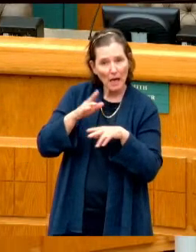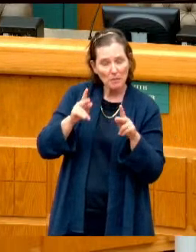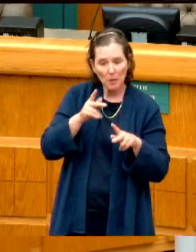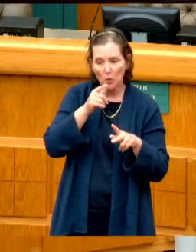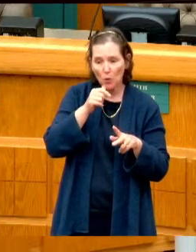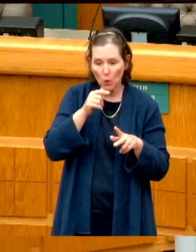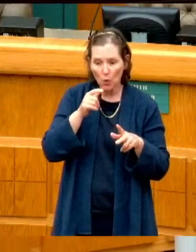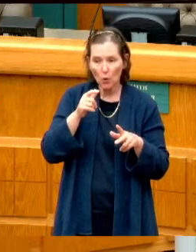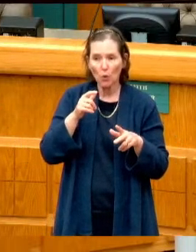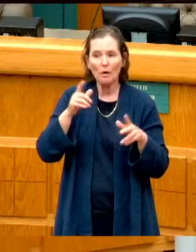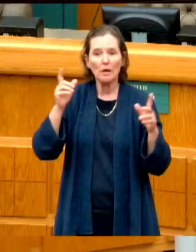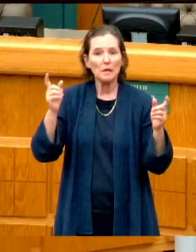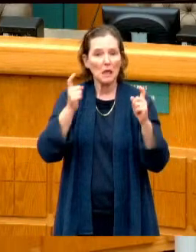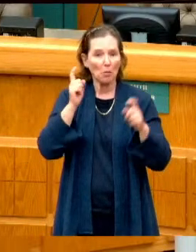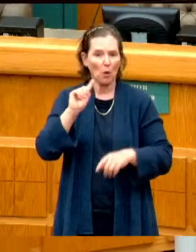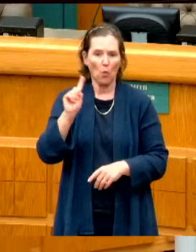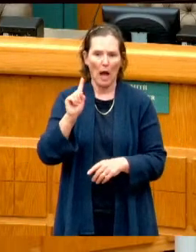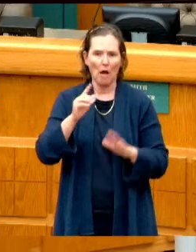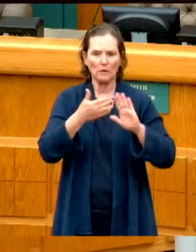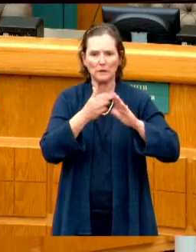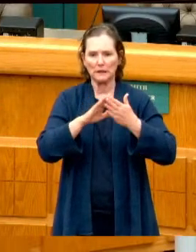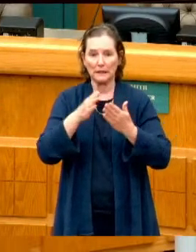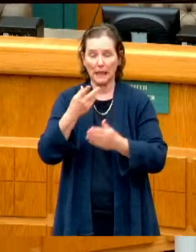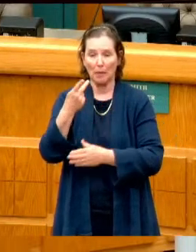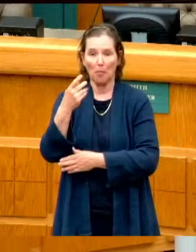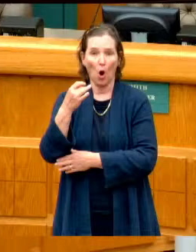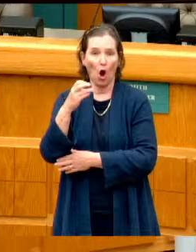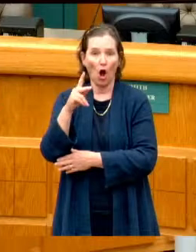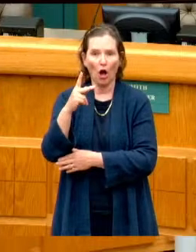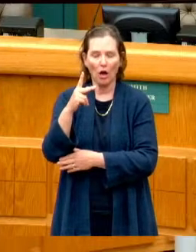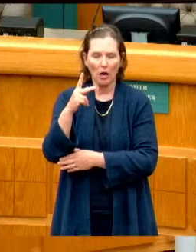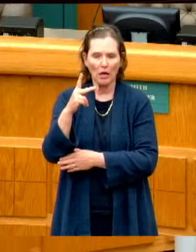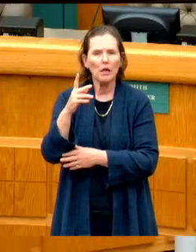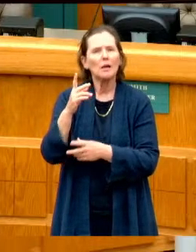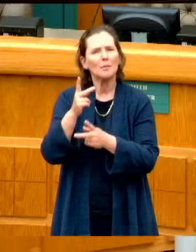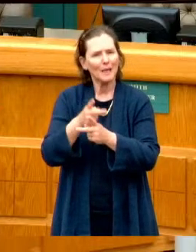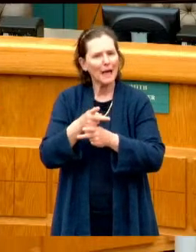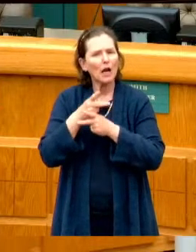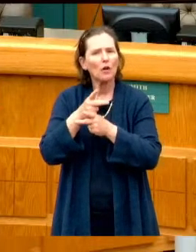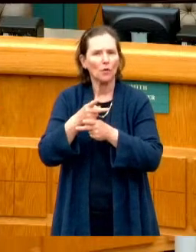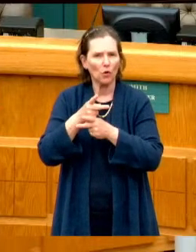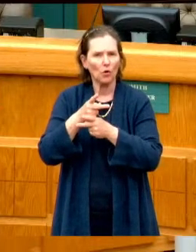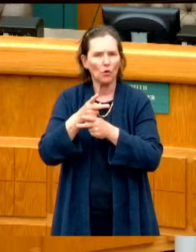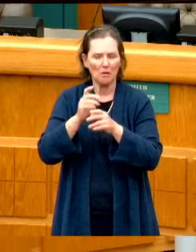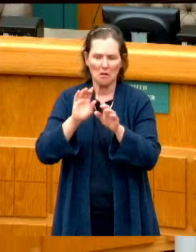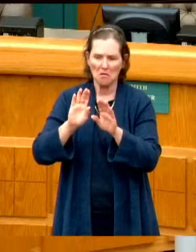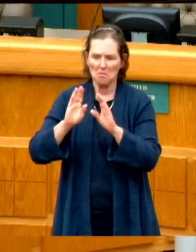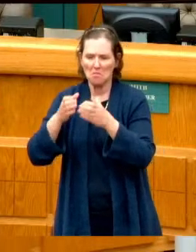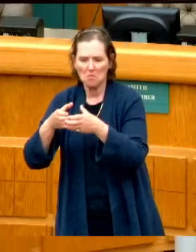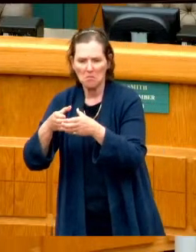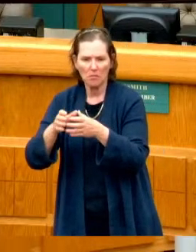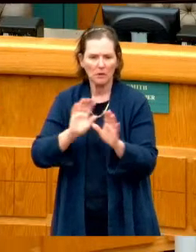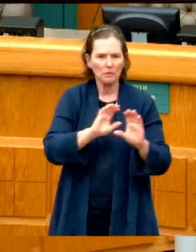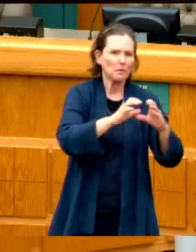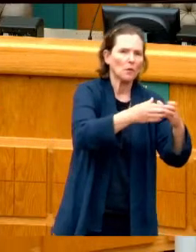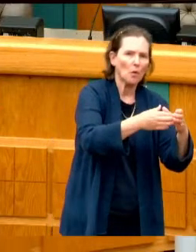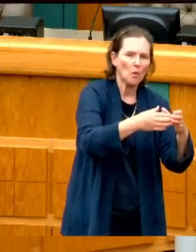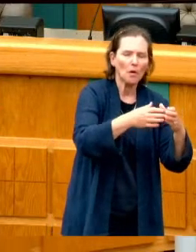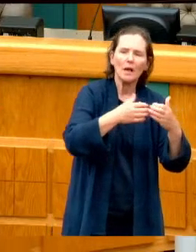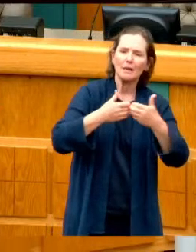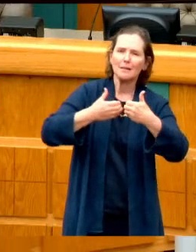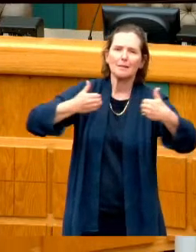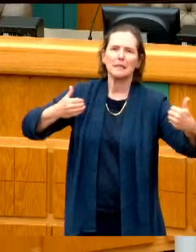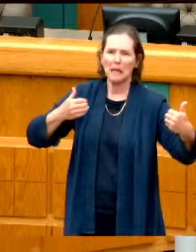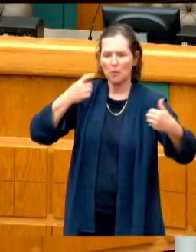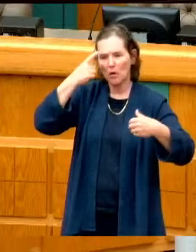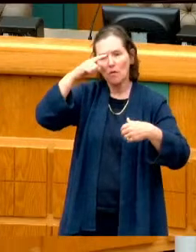get complacent in their COVID safety protocols. I'd like to transition for a moment to discuss the upcoming Easter holiday.